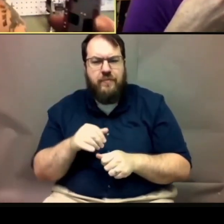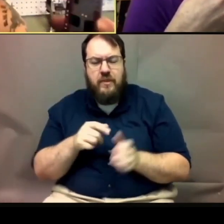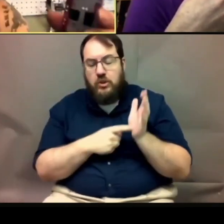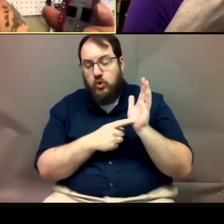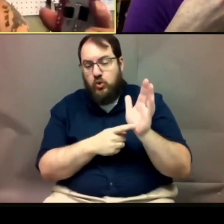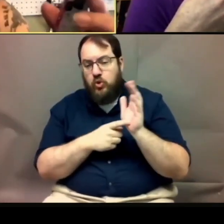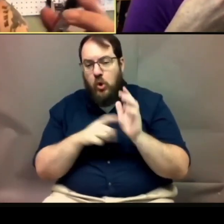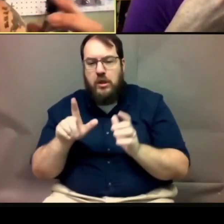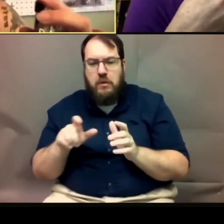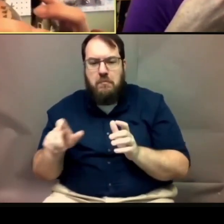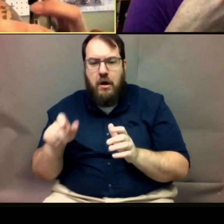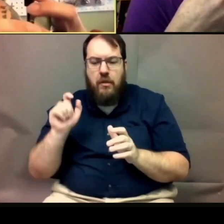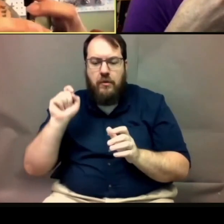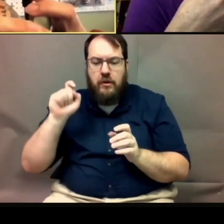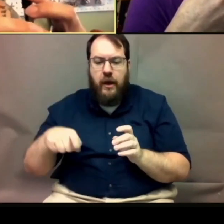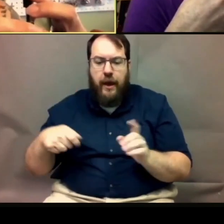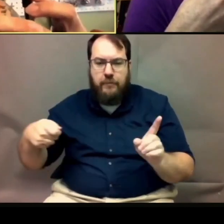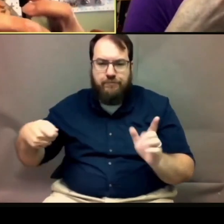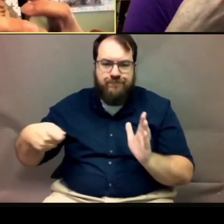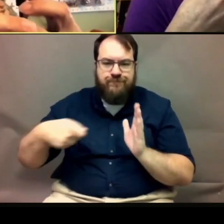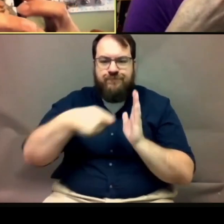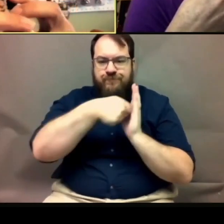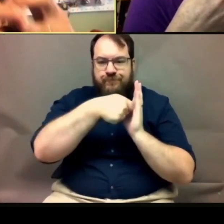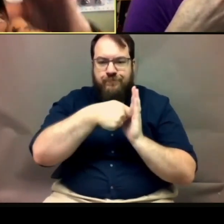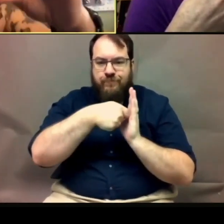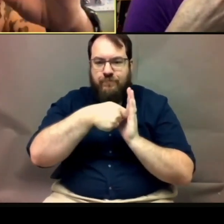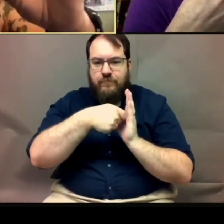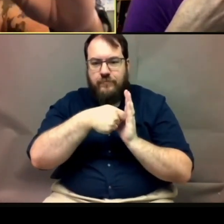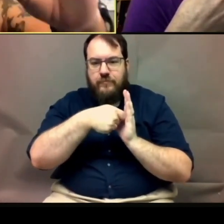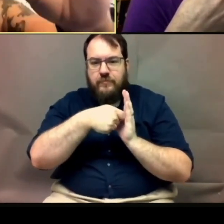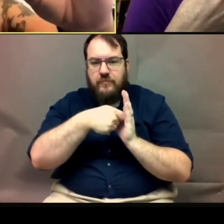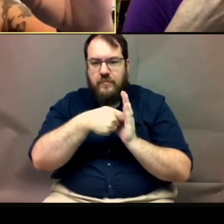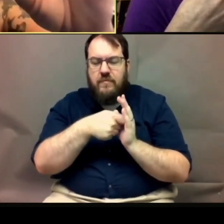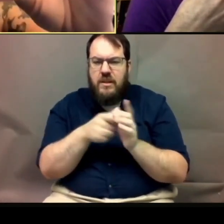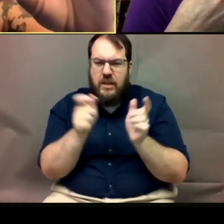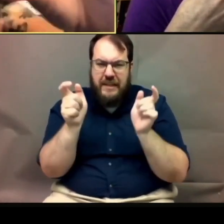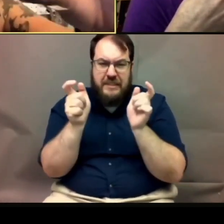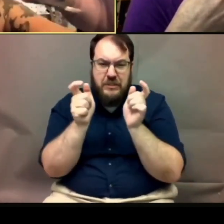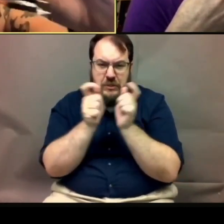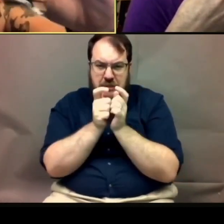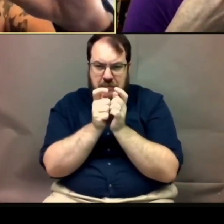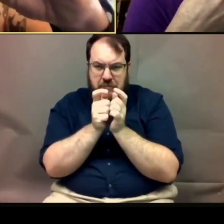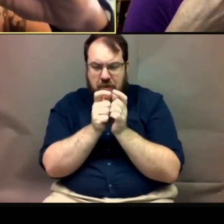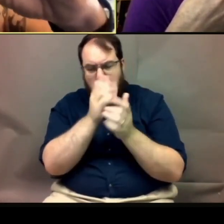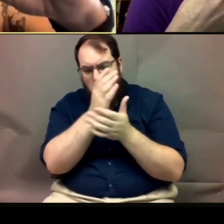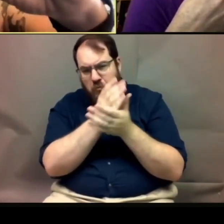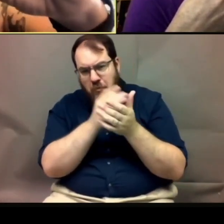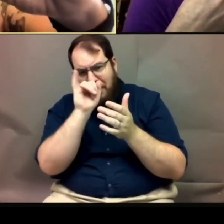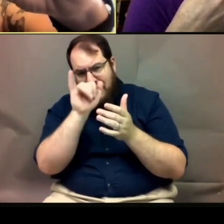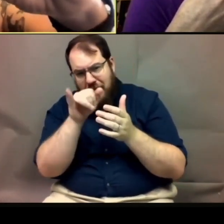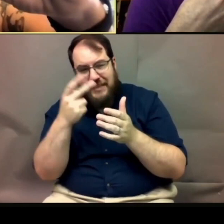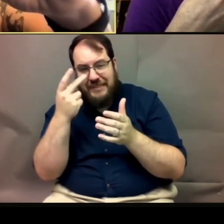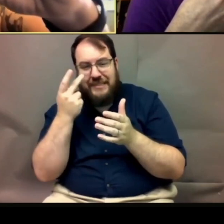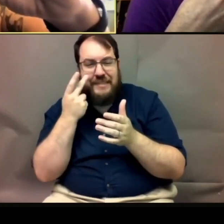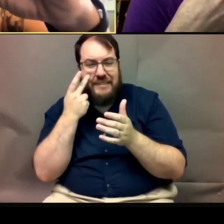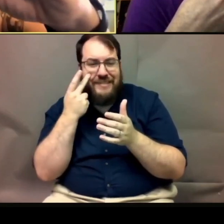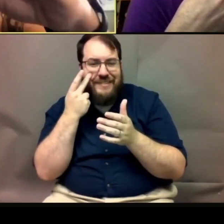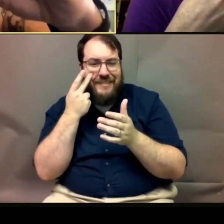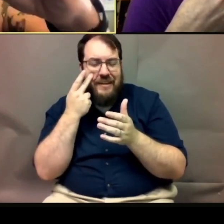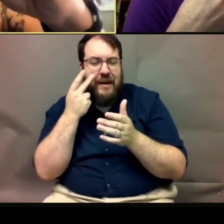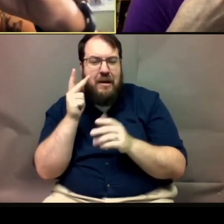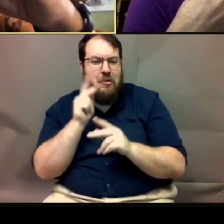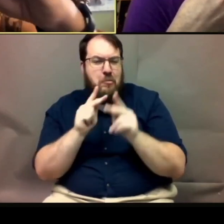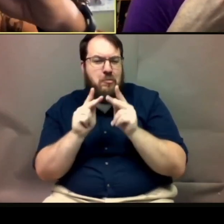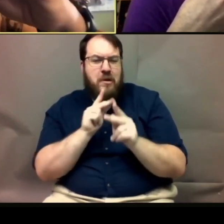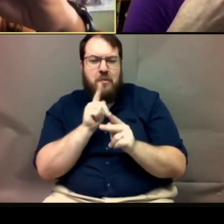just take this side and you plug it into the tiny little head of the. See, this is why people don't use it as much, because